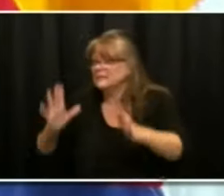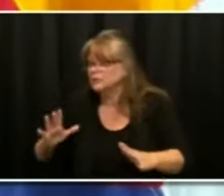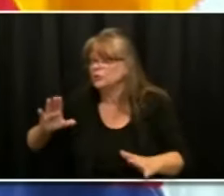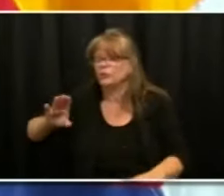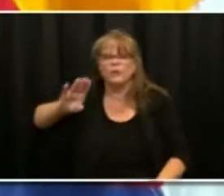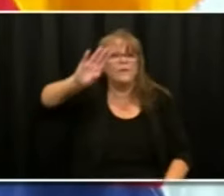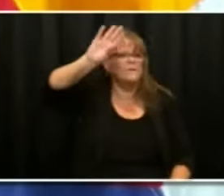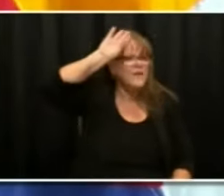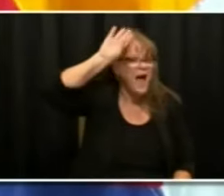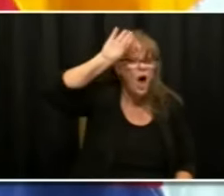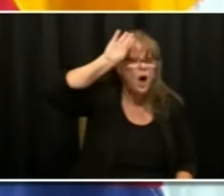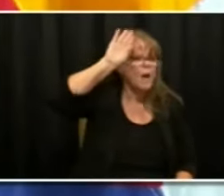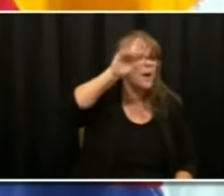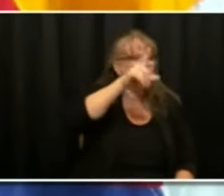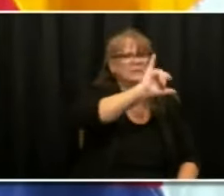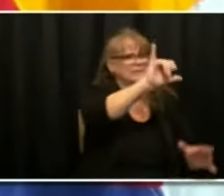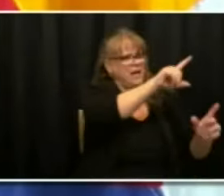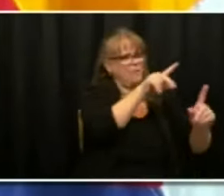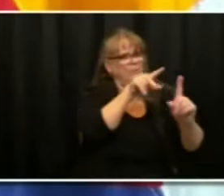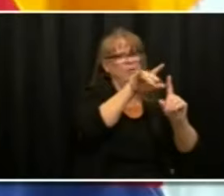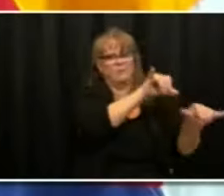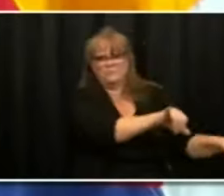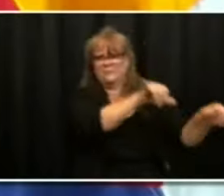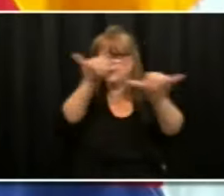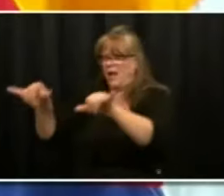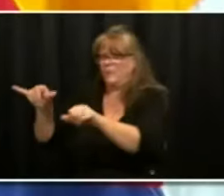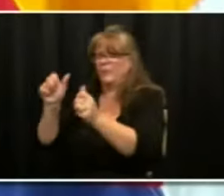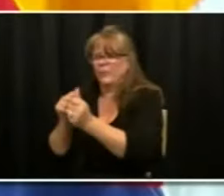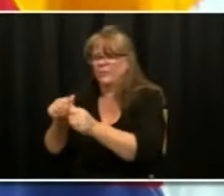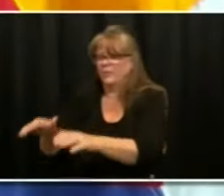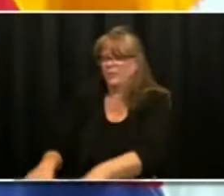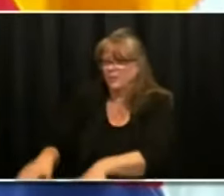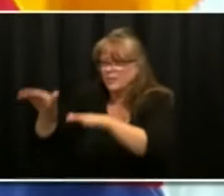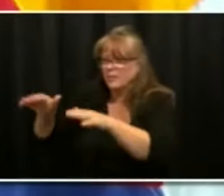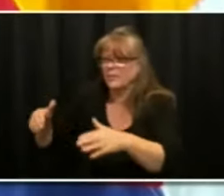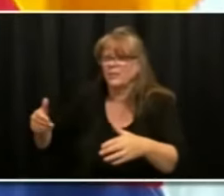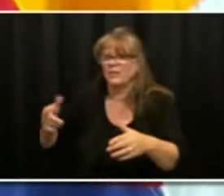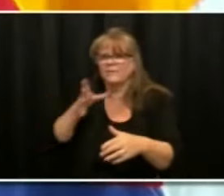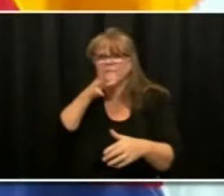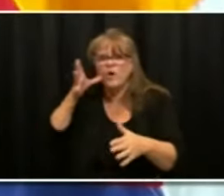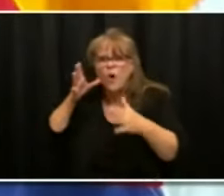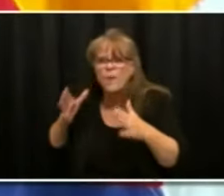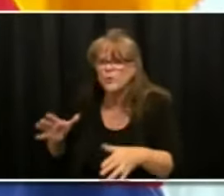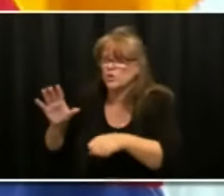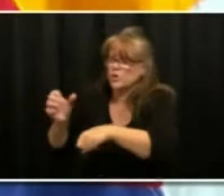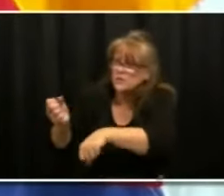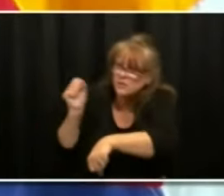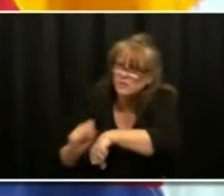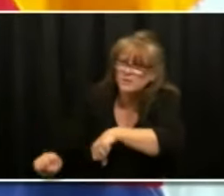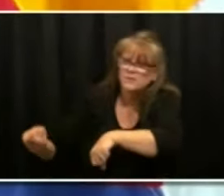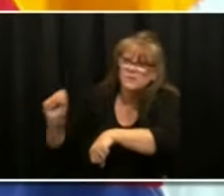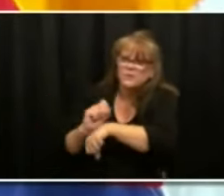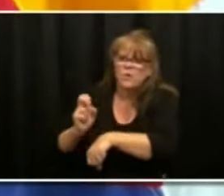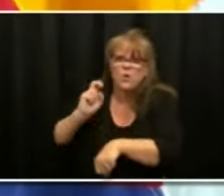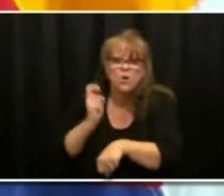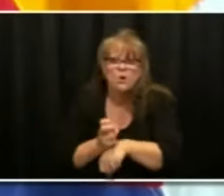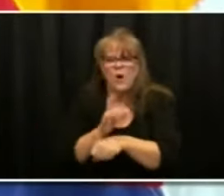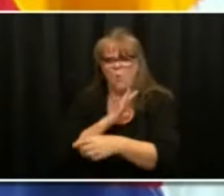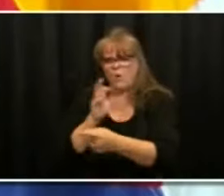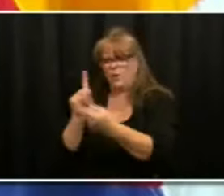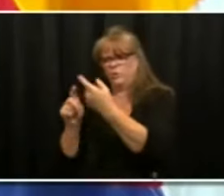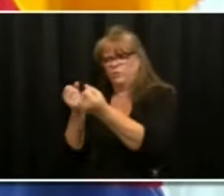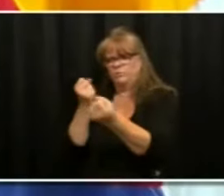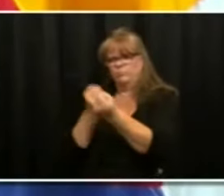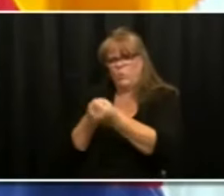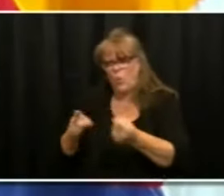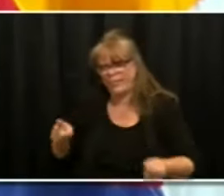throughout COVID-19, and it's paramount that we continue stepping up for them. At the Colorado Department of Agriculture, we are